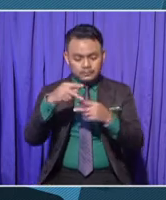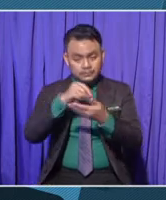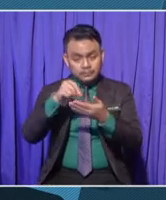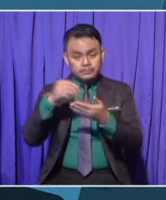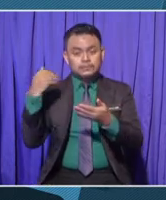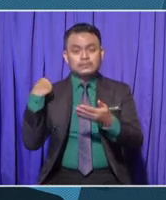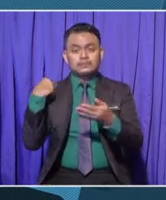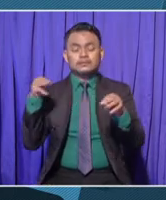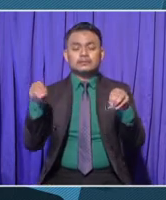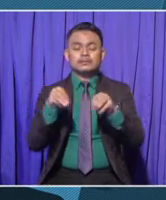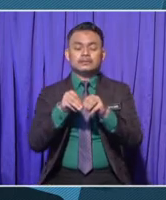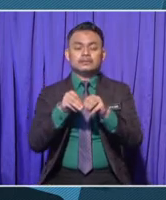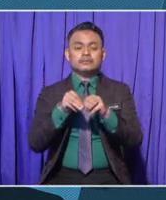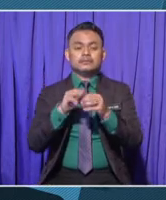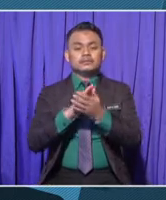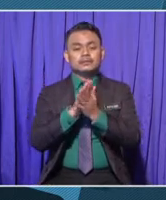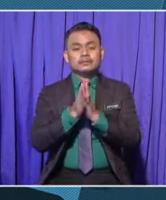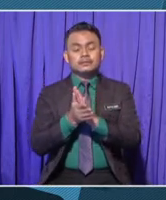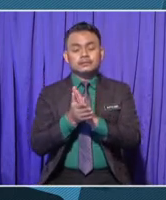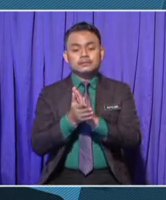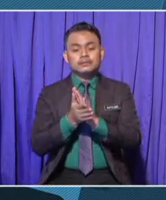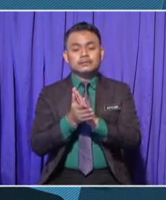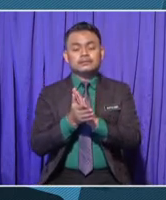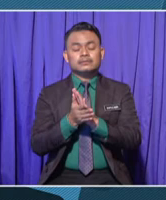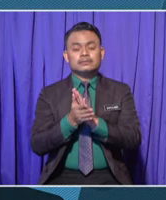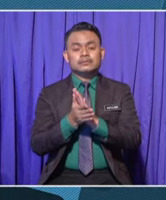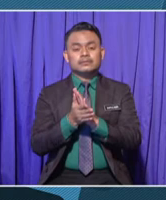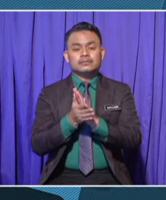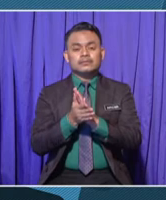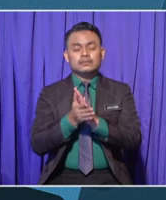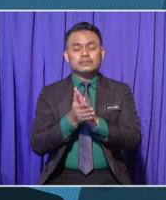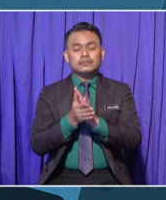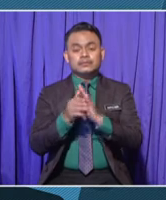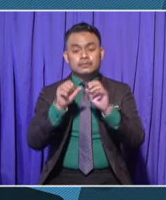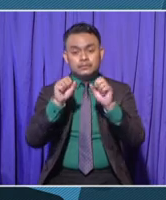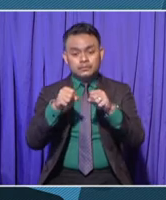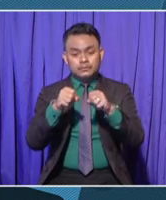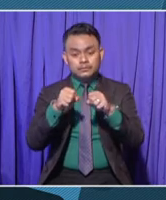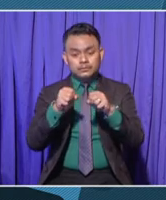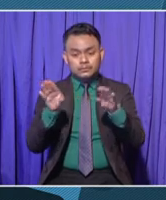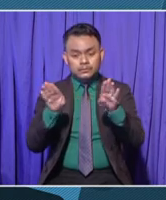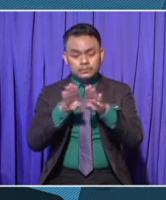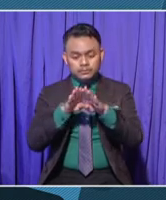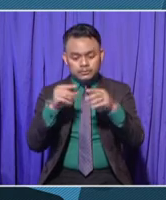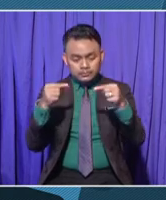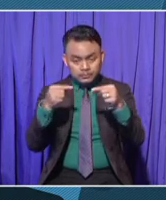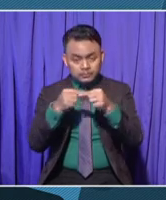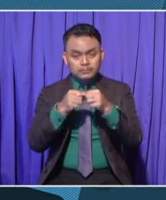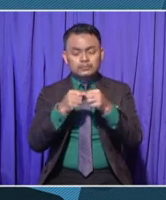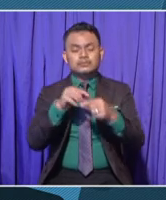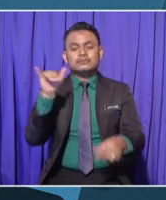magnet, so it can be tightly closed, just like a